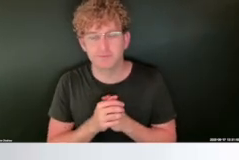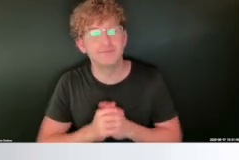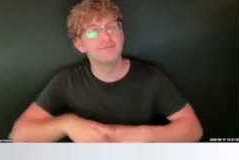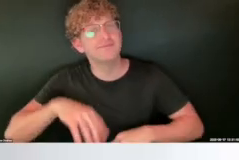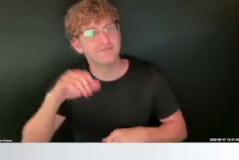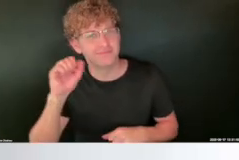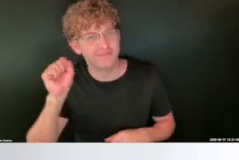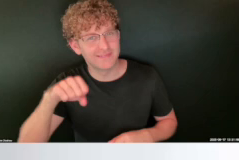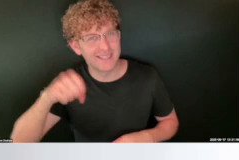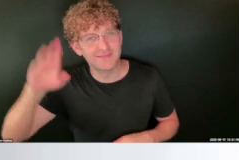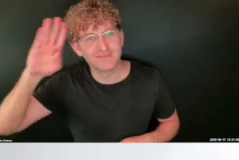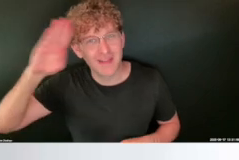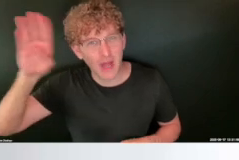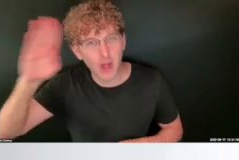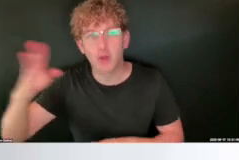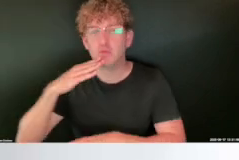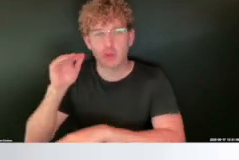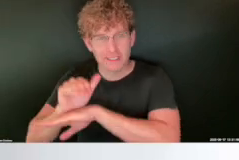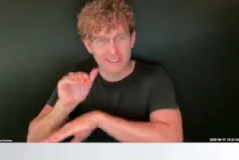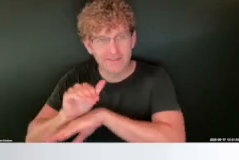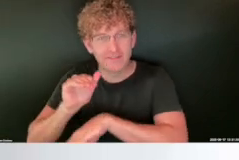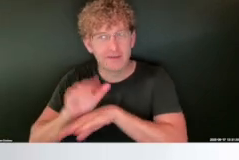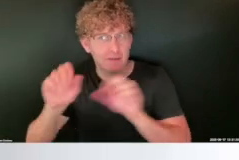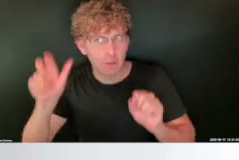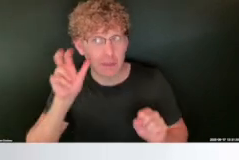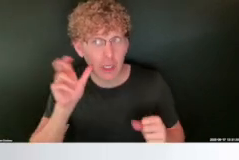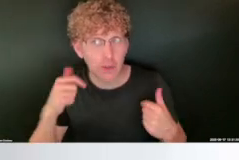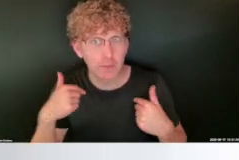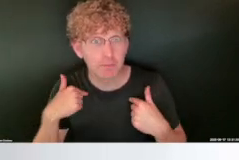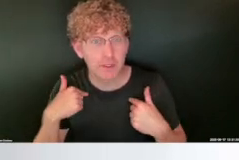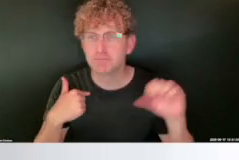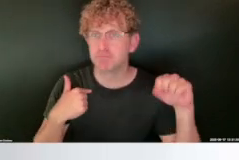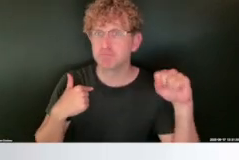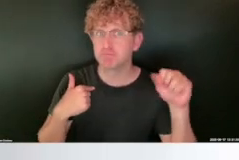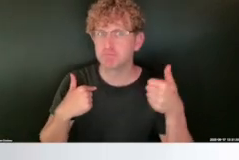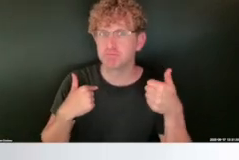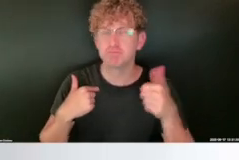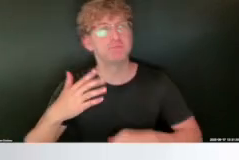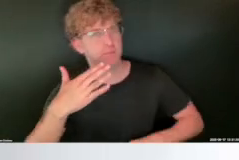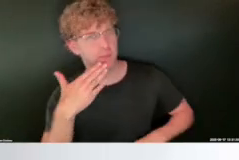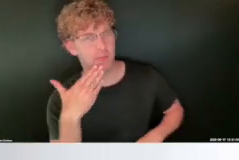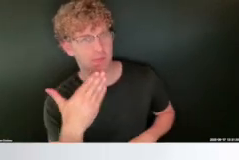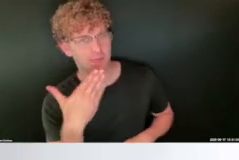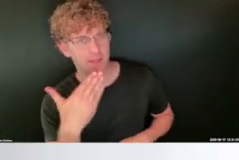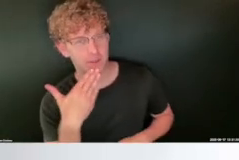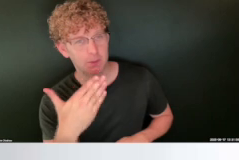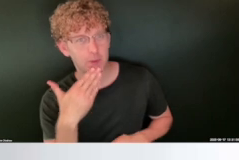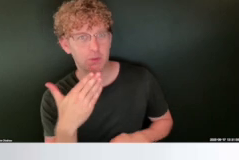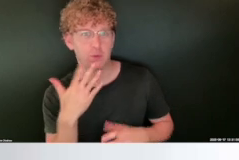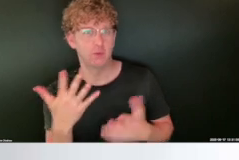Good evening. Could you hear me okay? Yep. Yes. Thank you so much for the